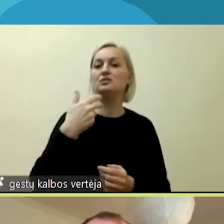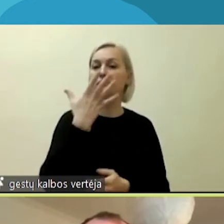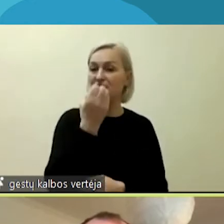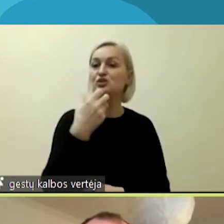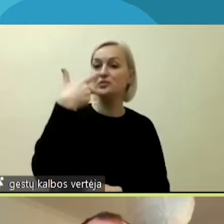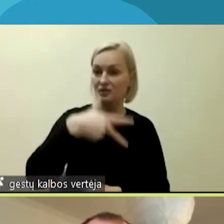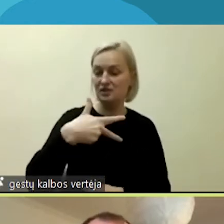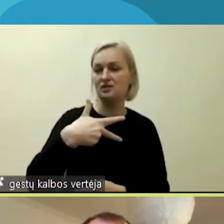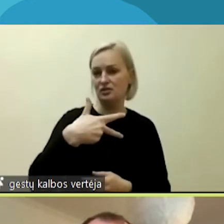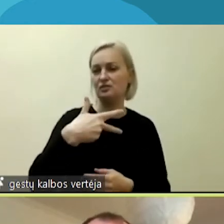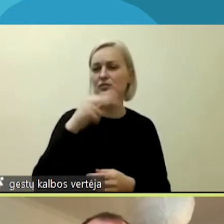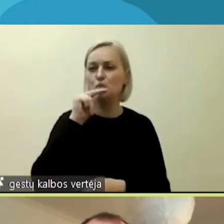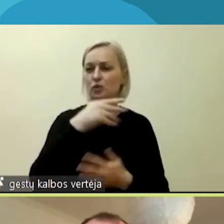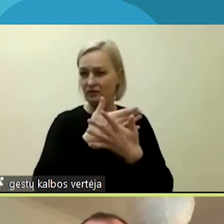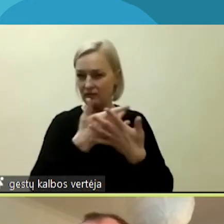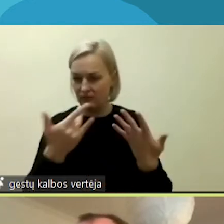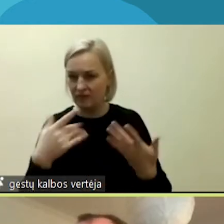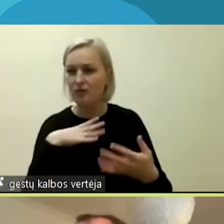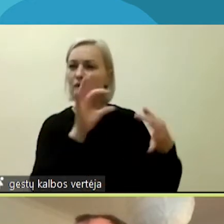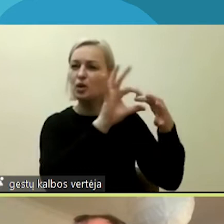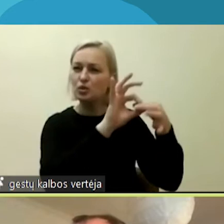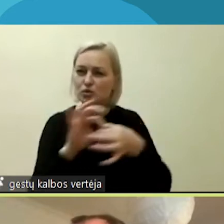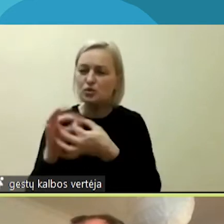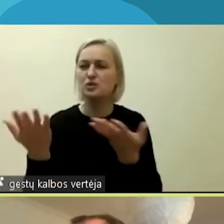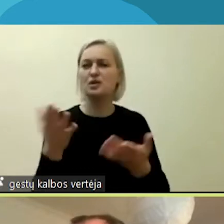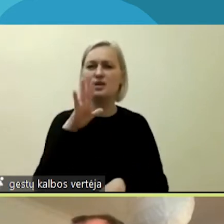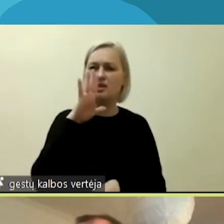speech, and crimes. And there's a